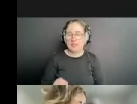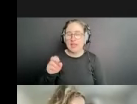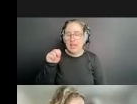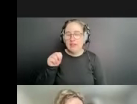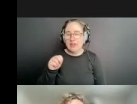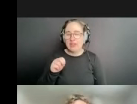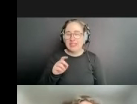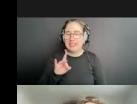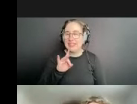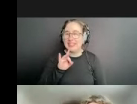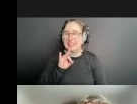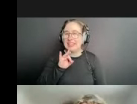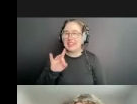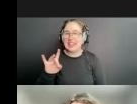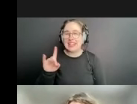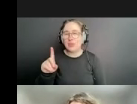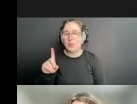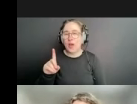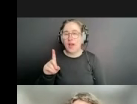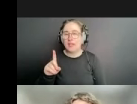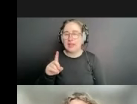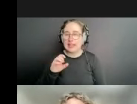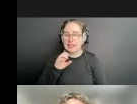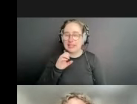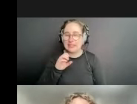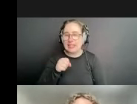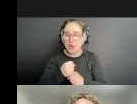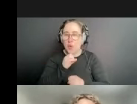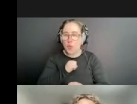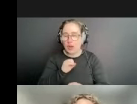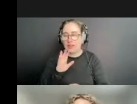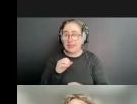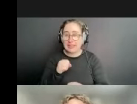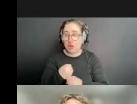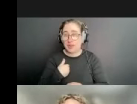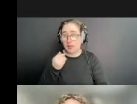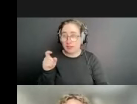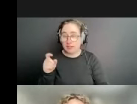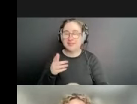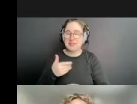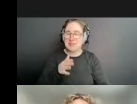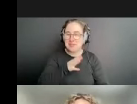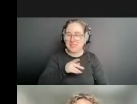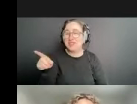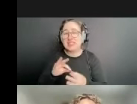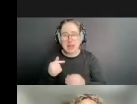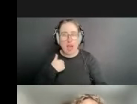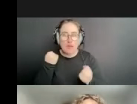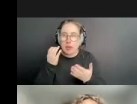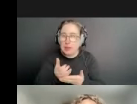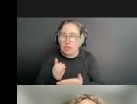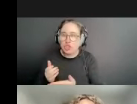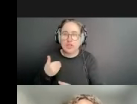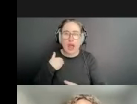81-year-old young woman approached us and was like, you know, I have footage. I have pictures when I was